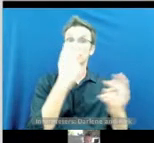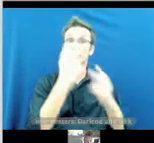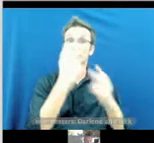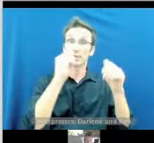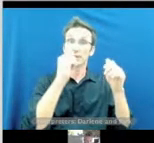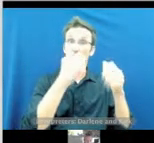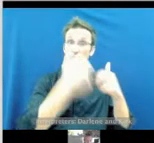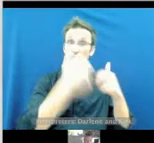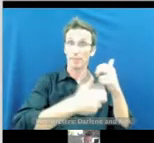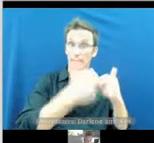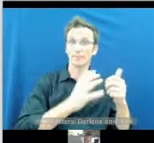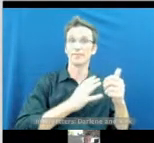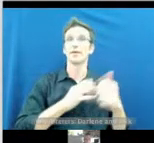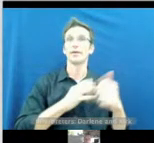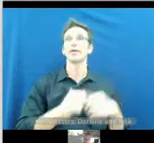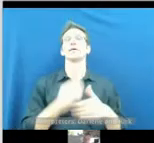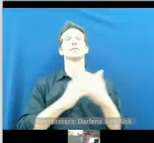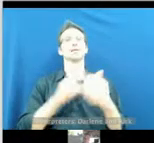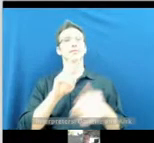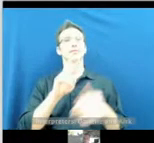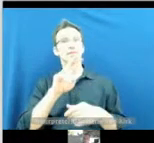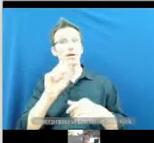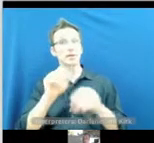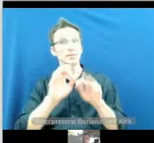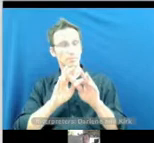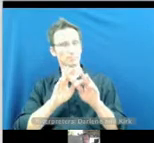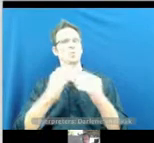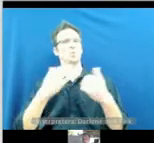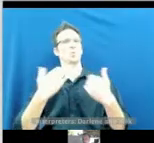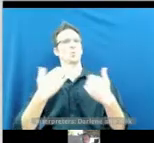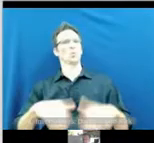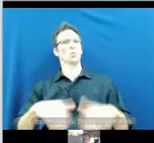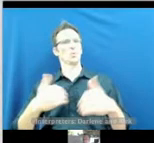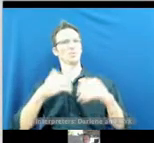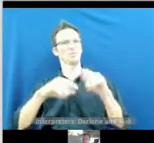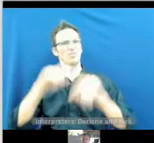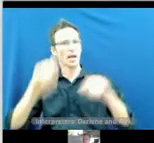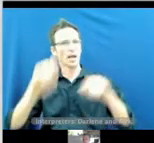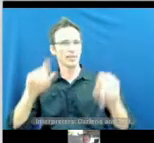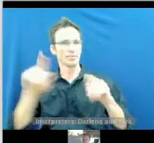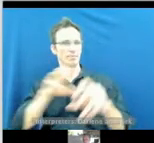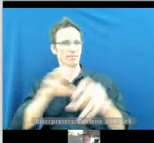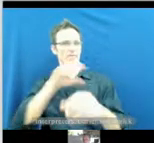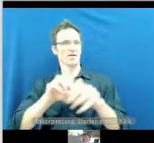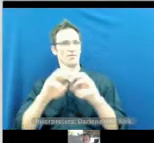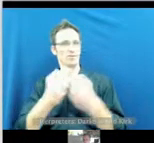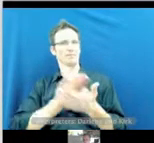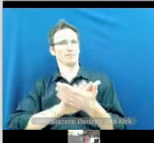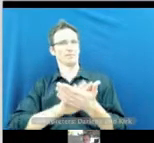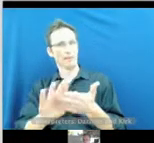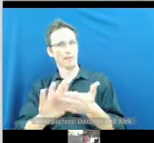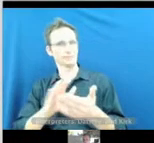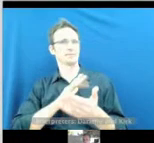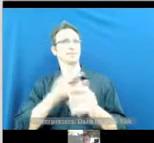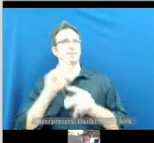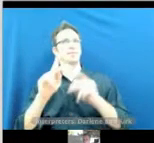VRS interpreters, great. So it's nice to see that we have a broad spectrum of folks who would have